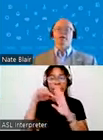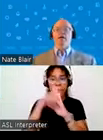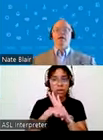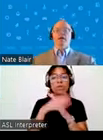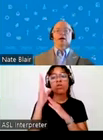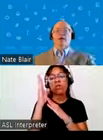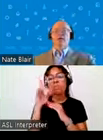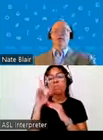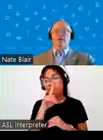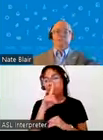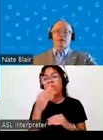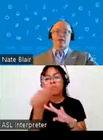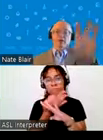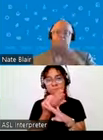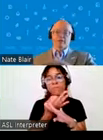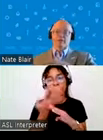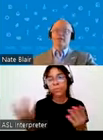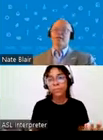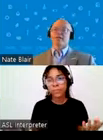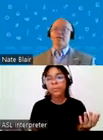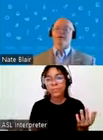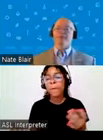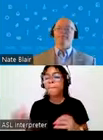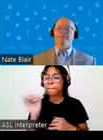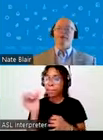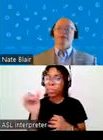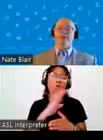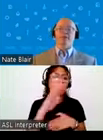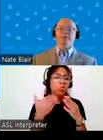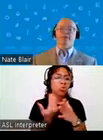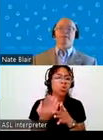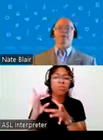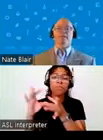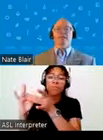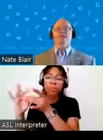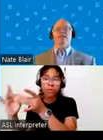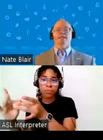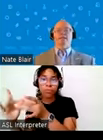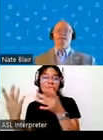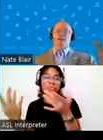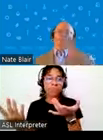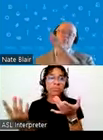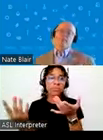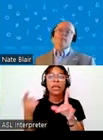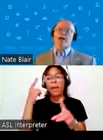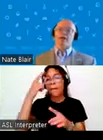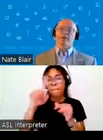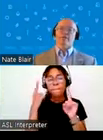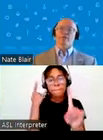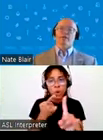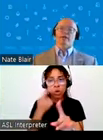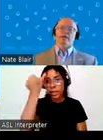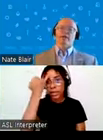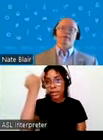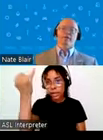And so all of these combined are a little bit illustrative at this point, but the idea is to try to bracket